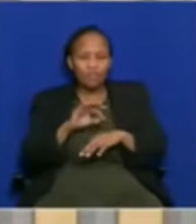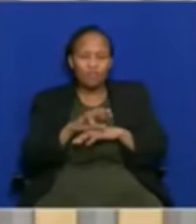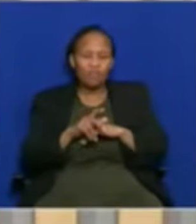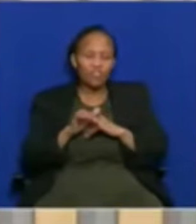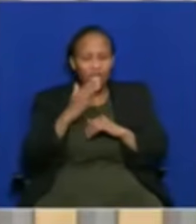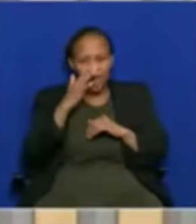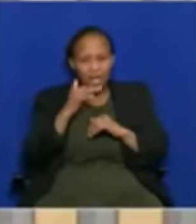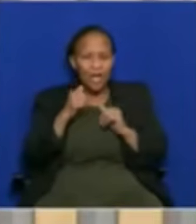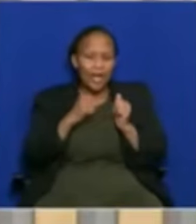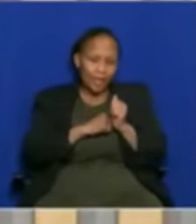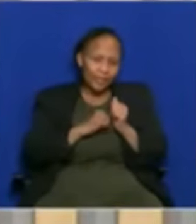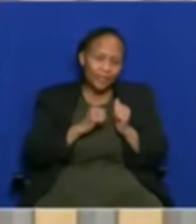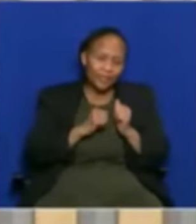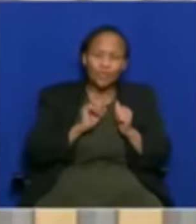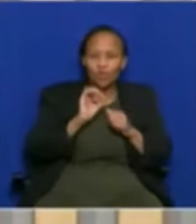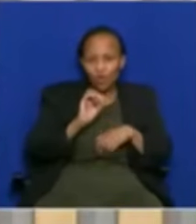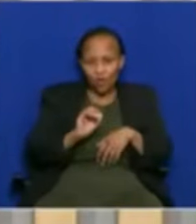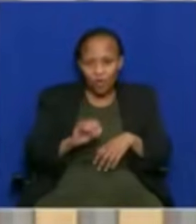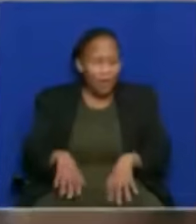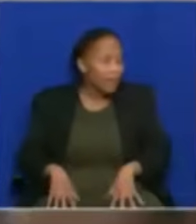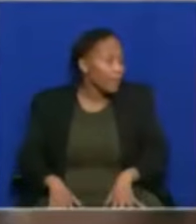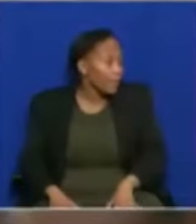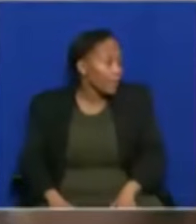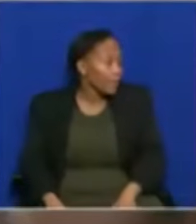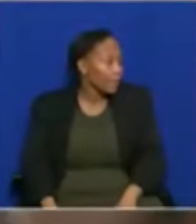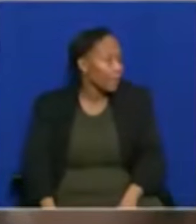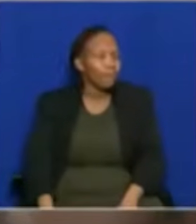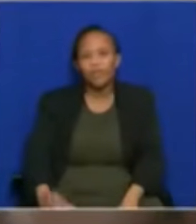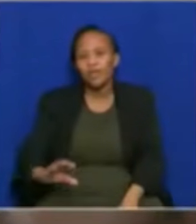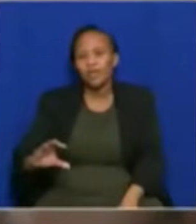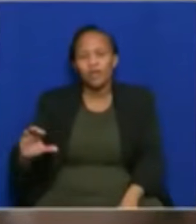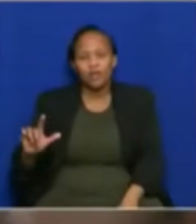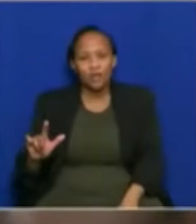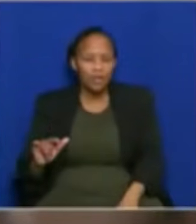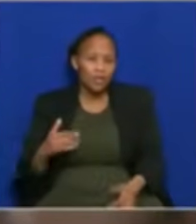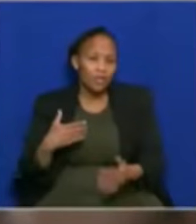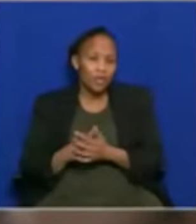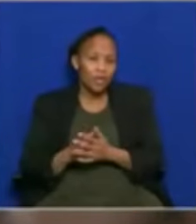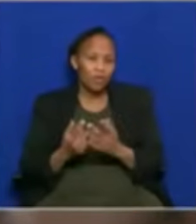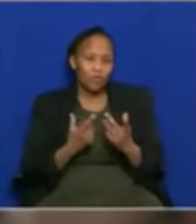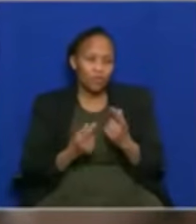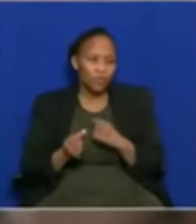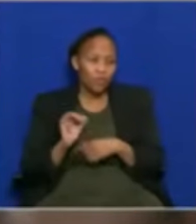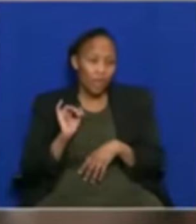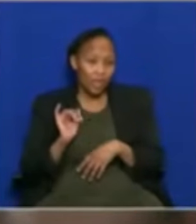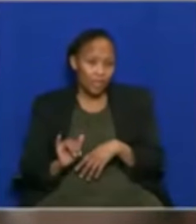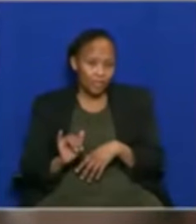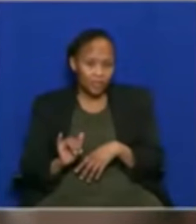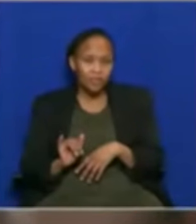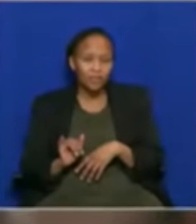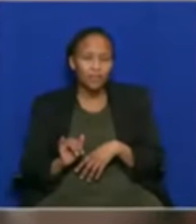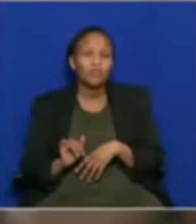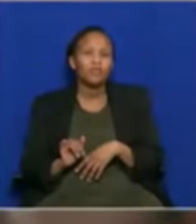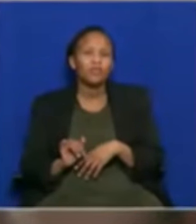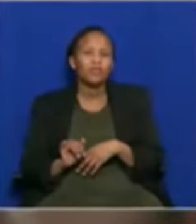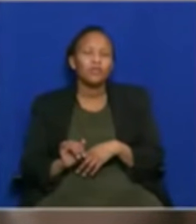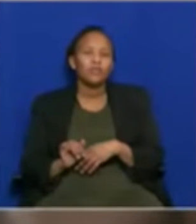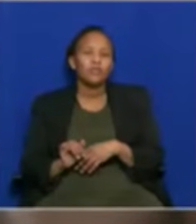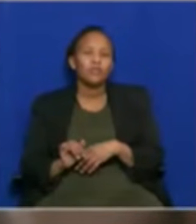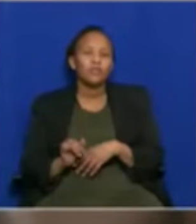Mr. Can we do this, Colonel? Let's just put this idea to bed that the requirements of the